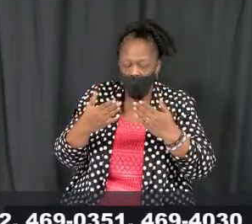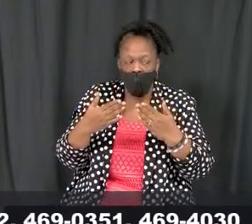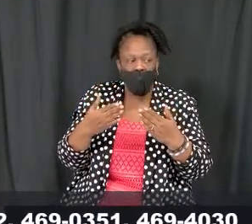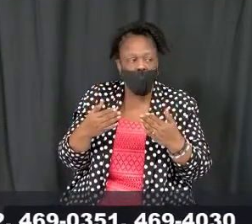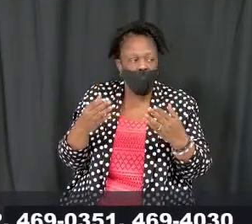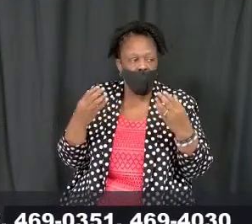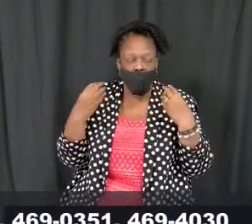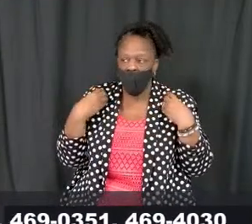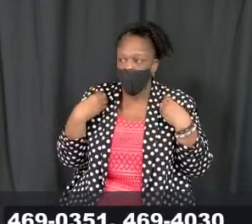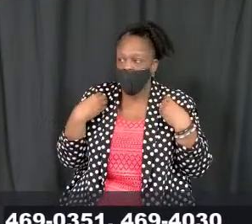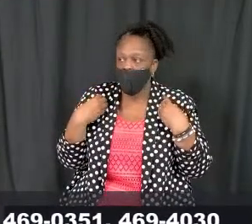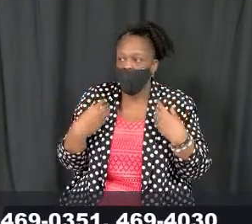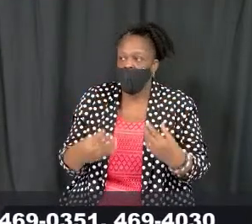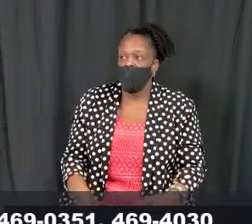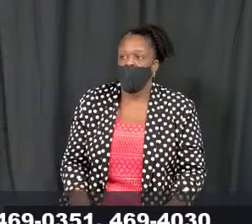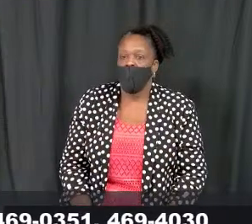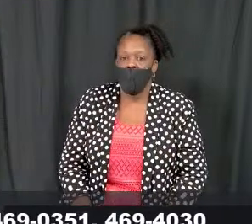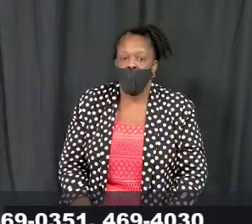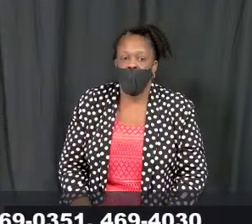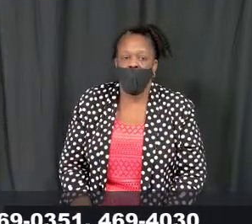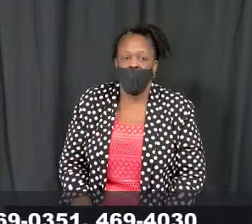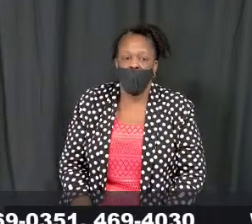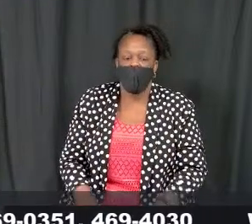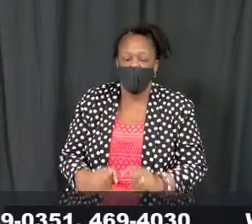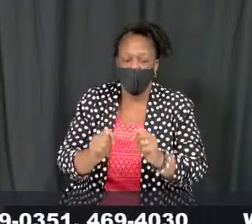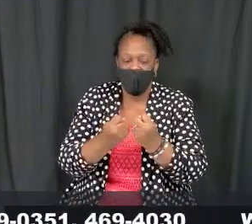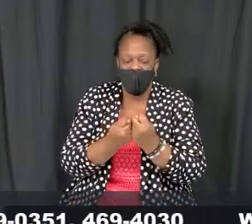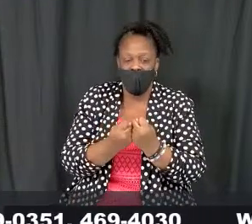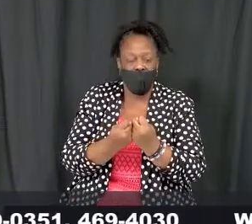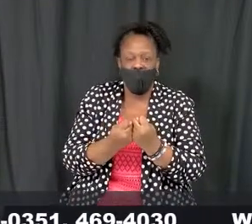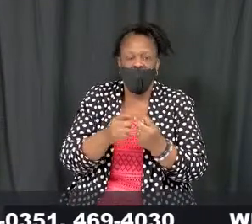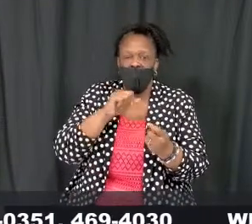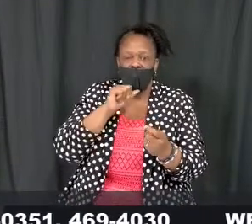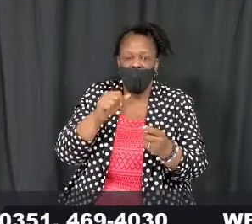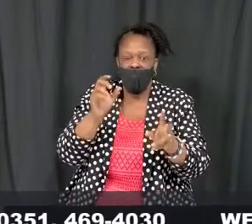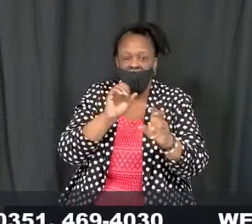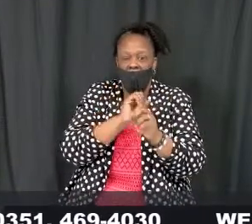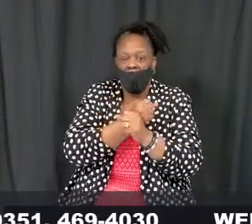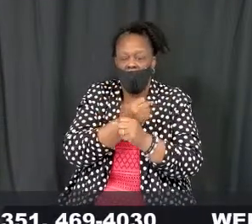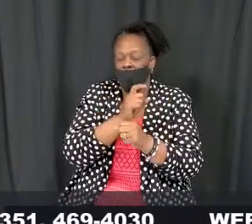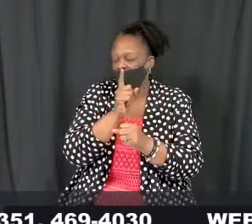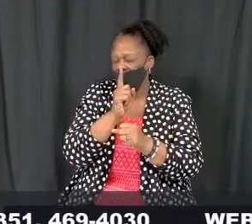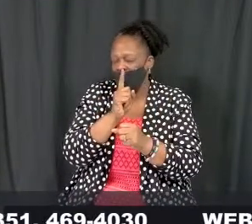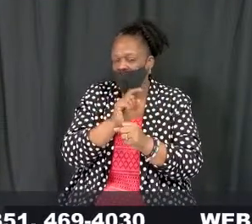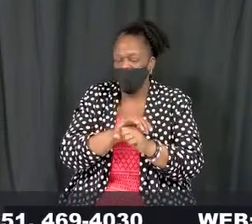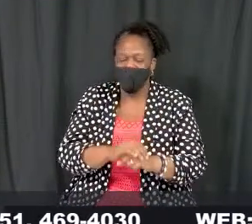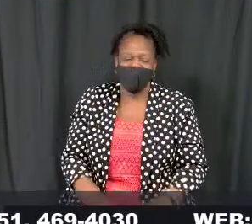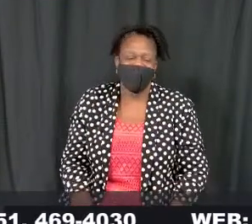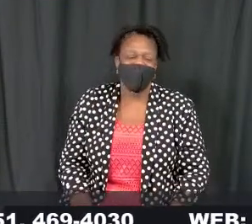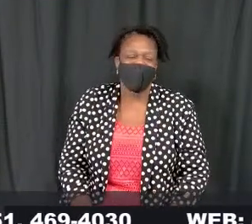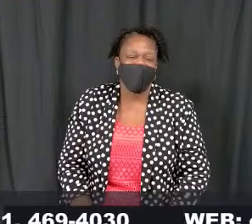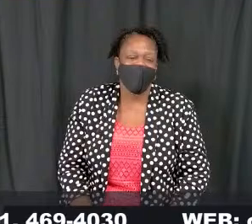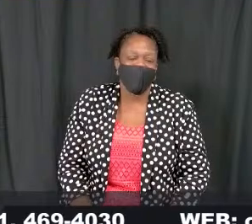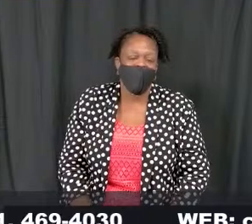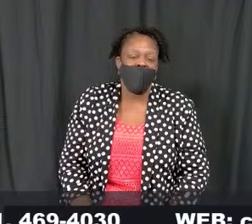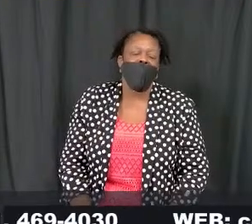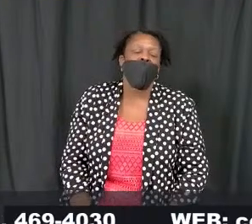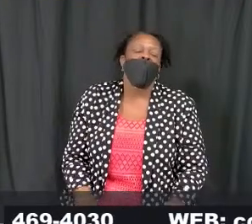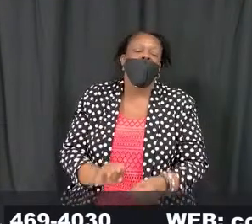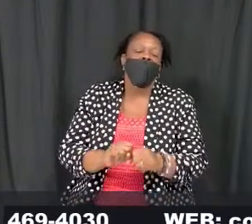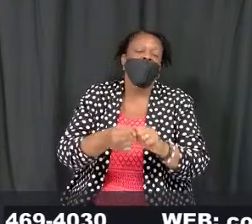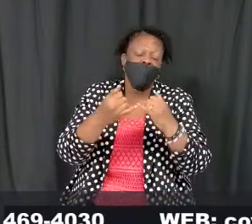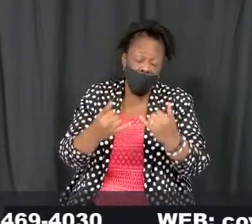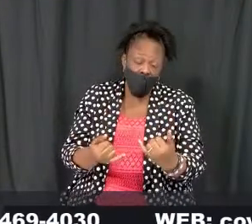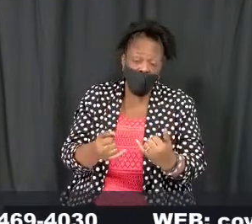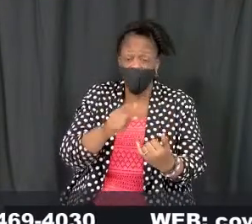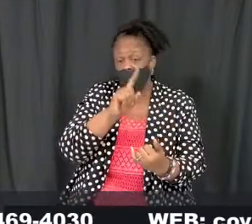reassurance. We are not going into any lockdown. Now, that brings us to the question and answer